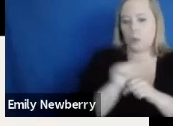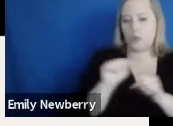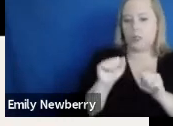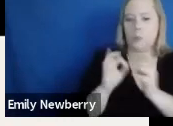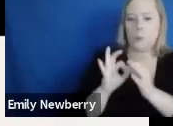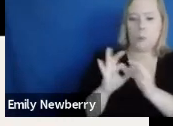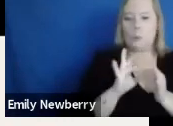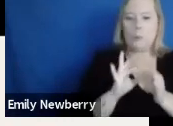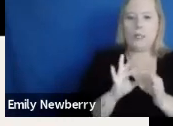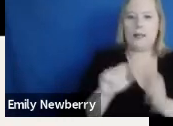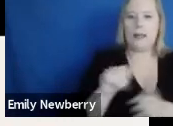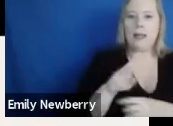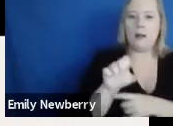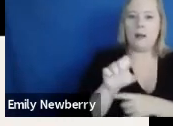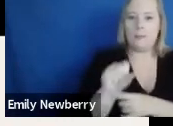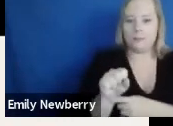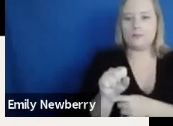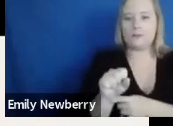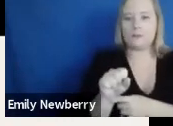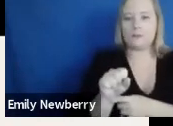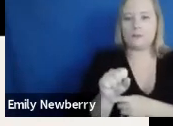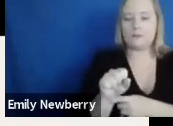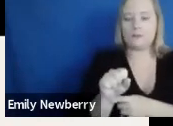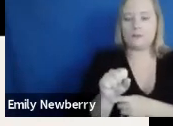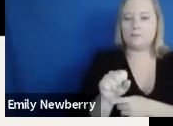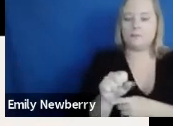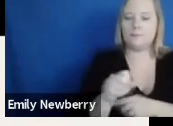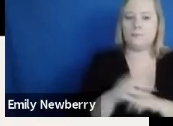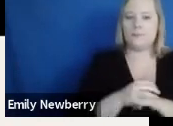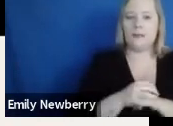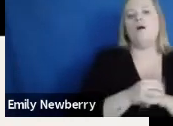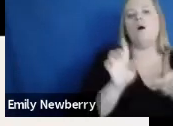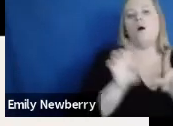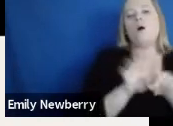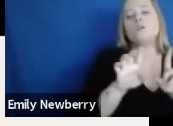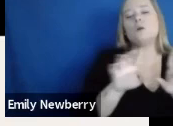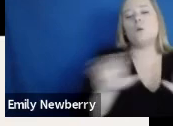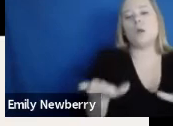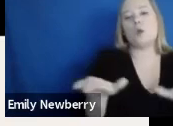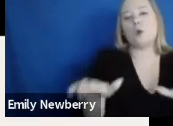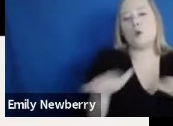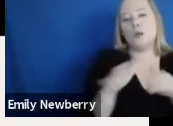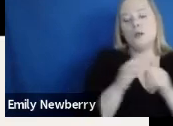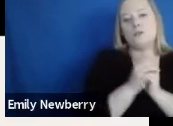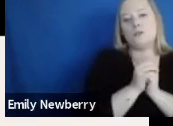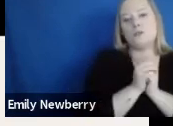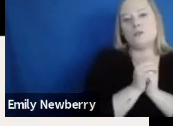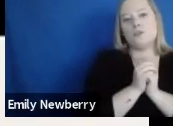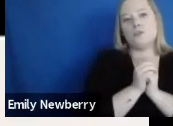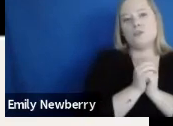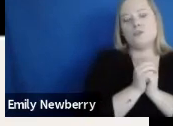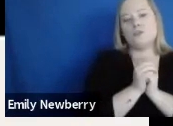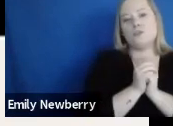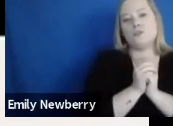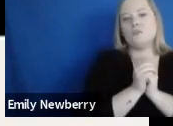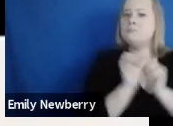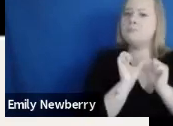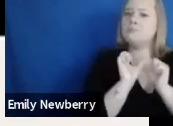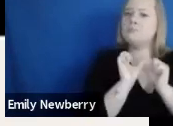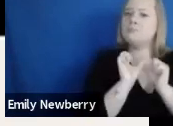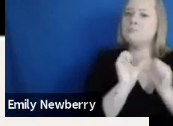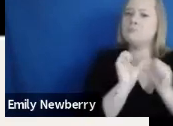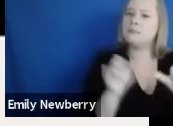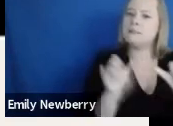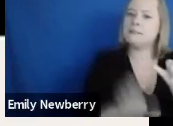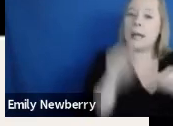watershed. As well, we also encourage our attendees to stick around. Tomorrow,